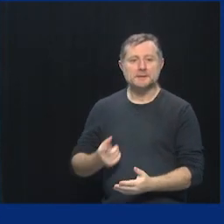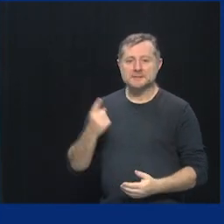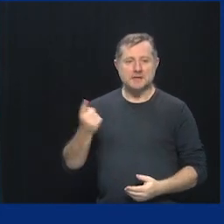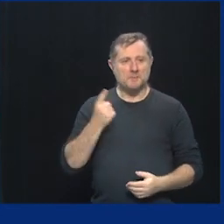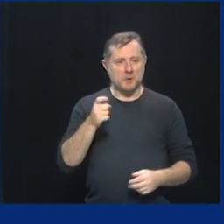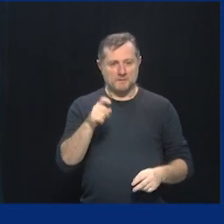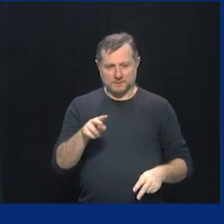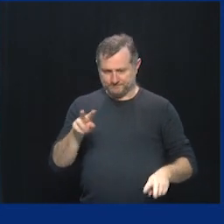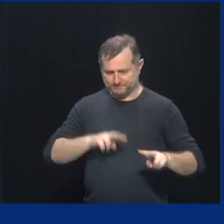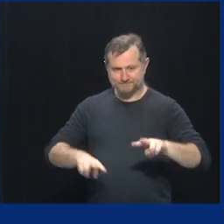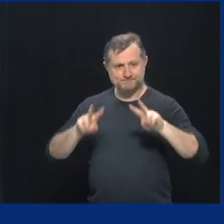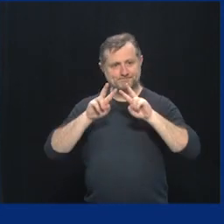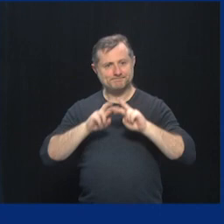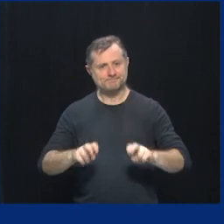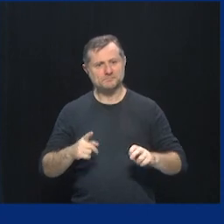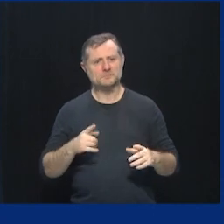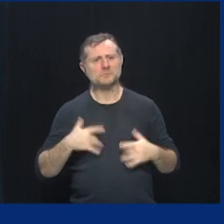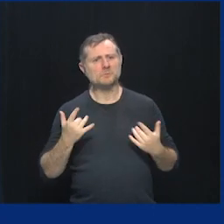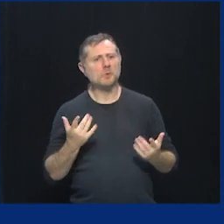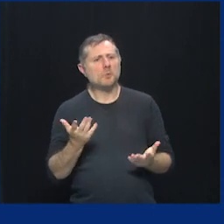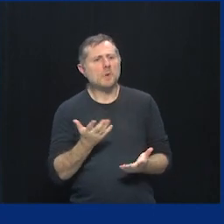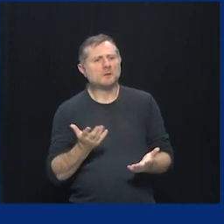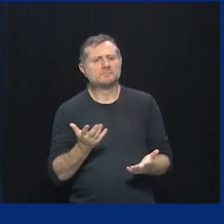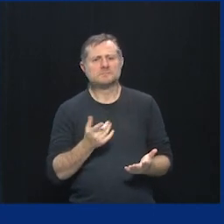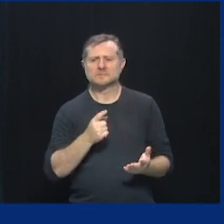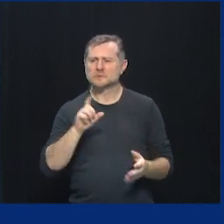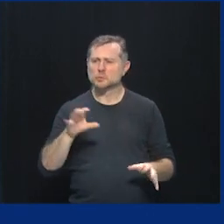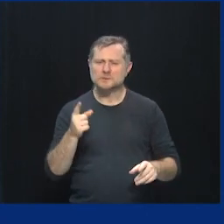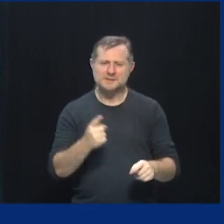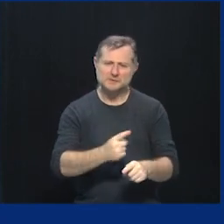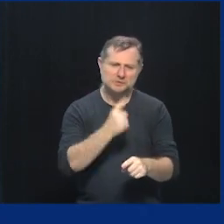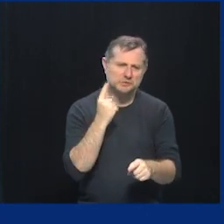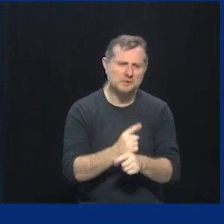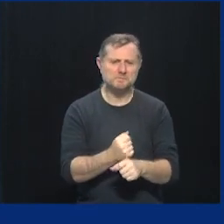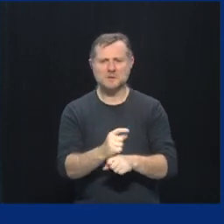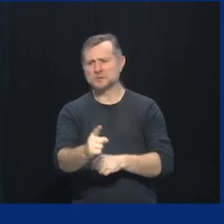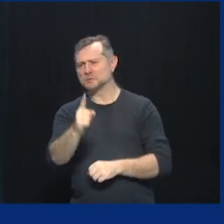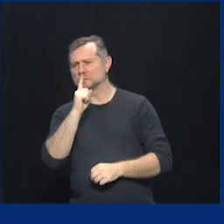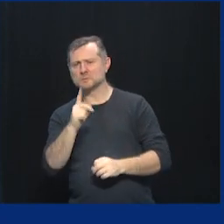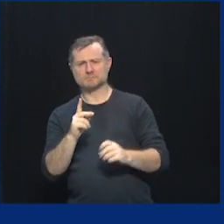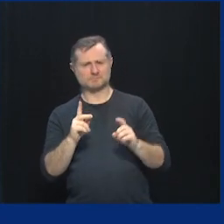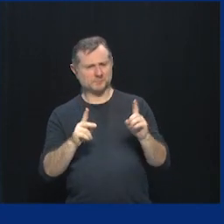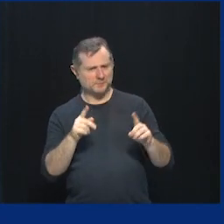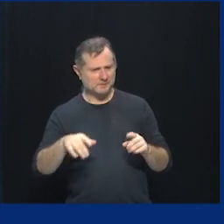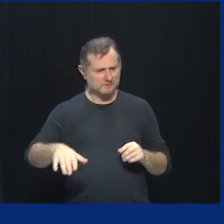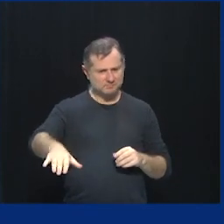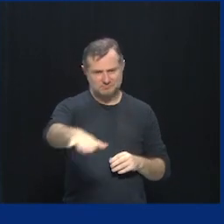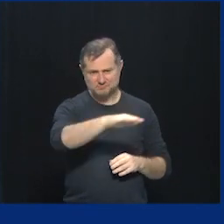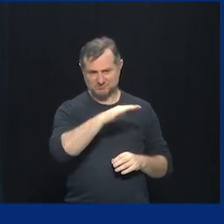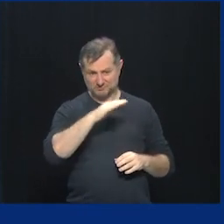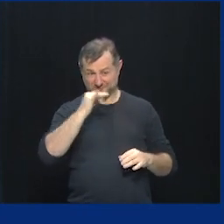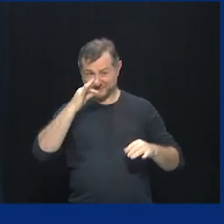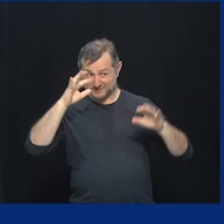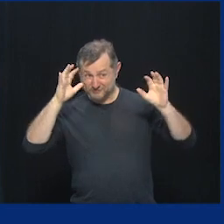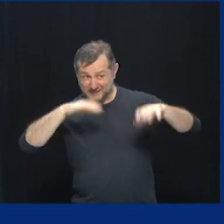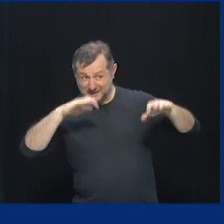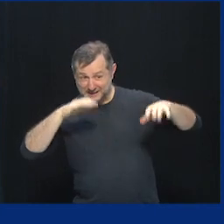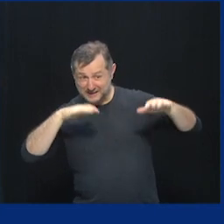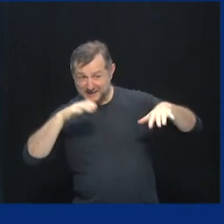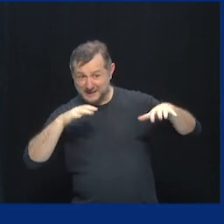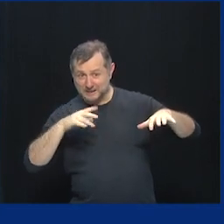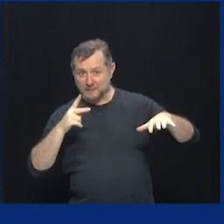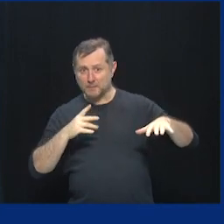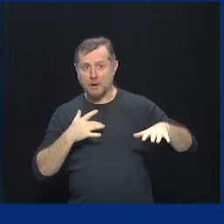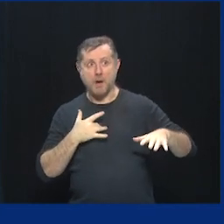doing right. That we have to make sure that these folks, that every time it rains, that they're not out here. Every time it rains,